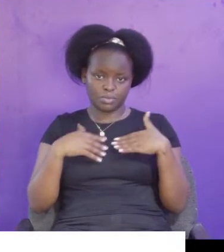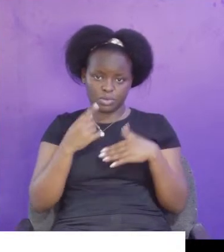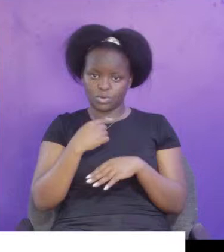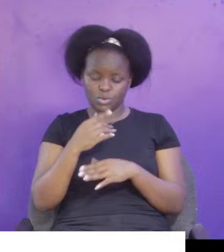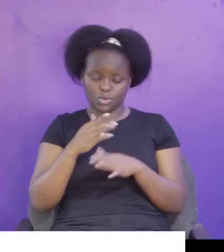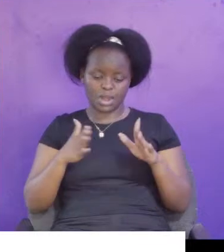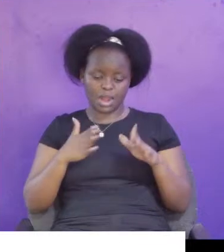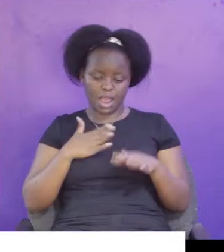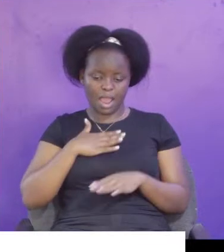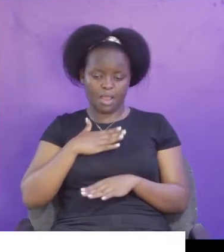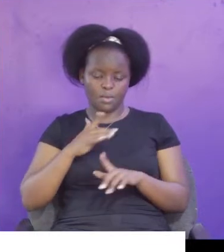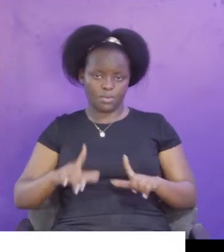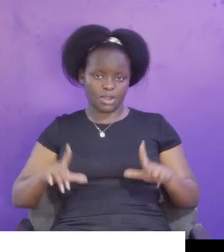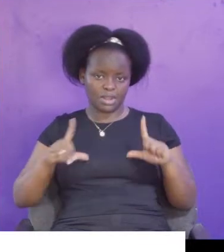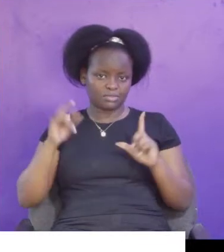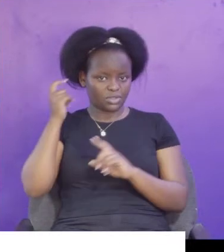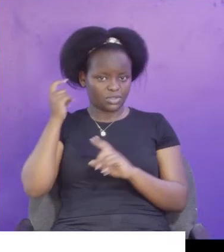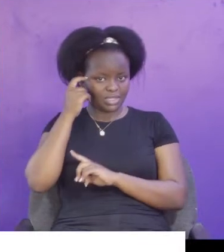we think are the heroes.